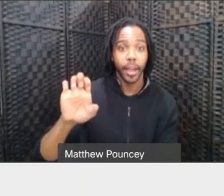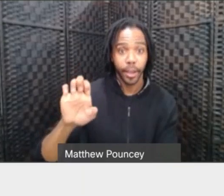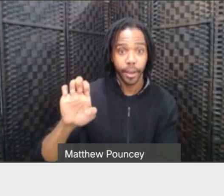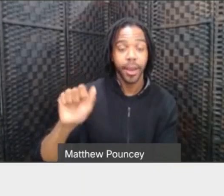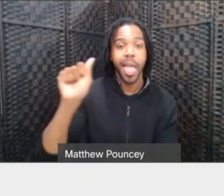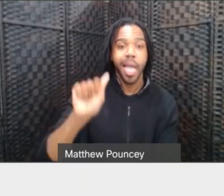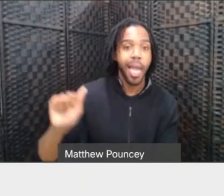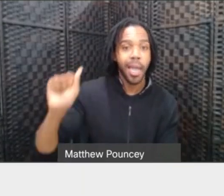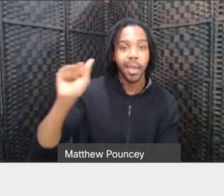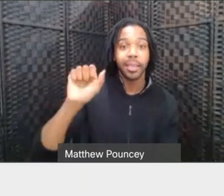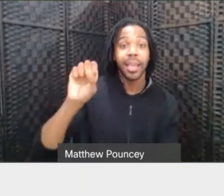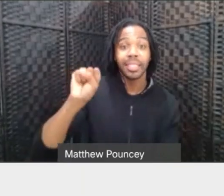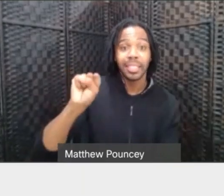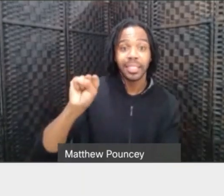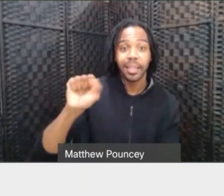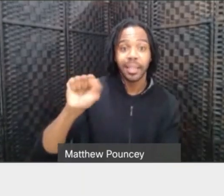that's